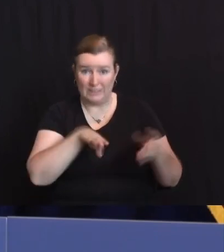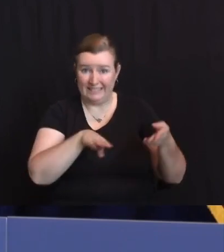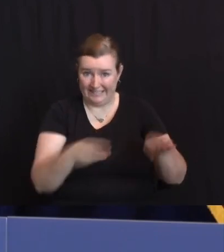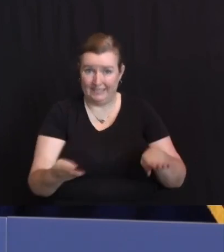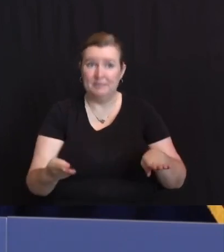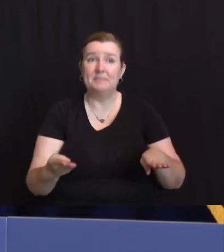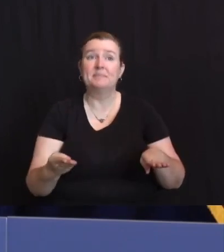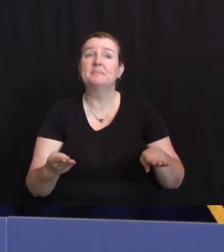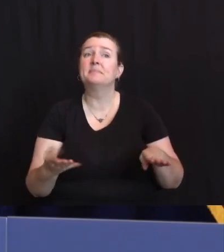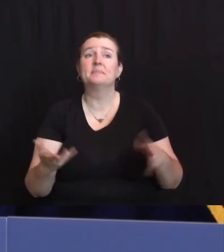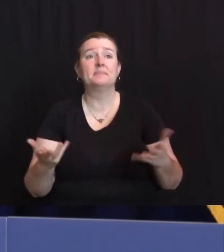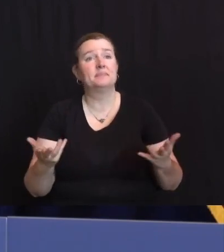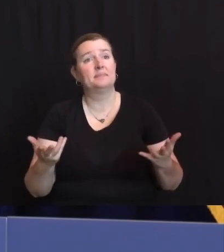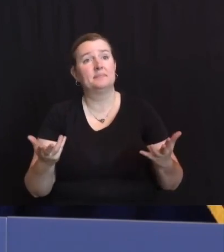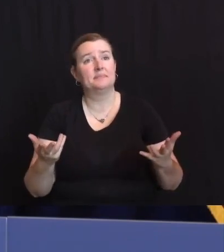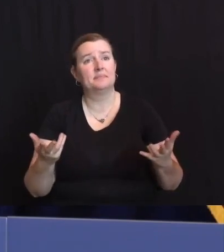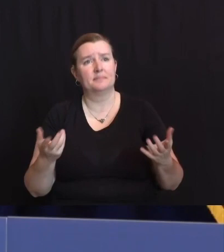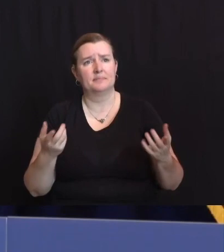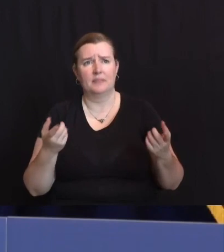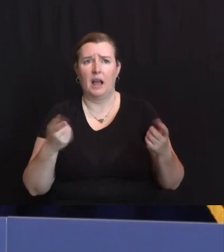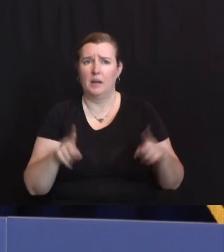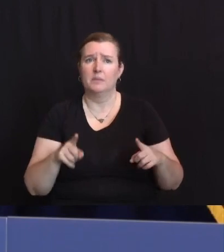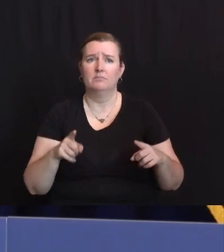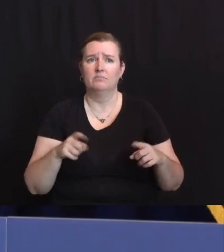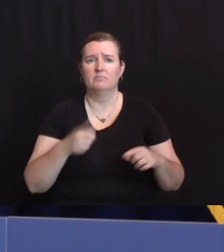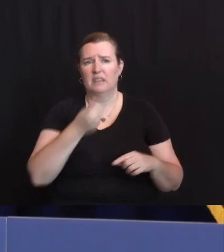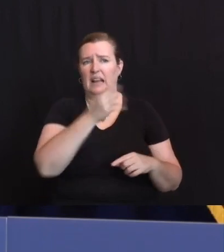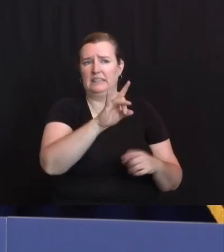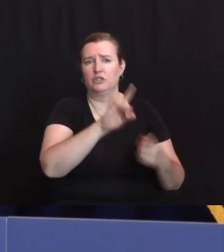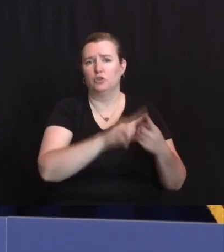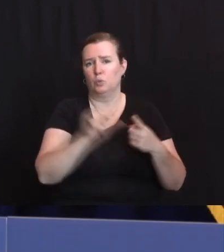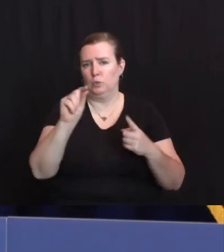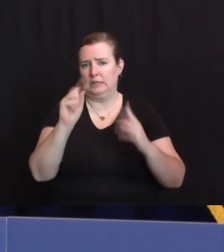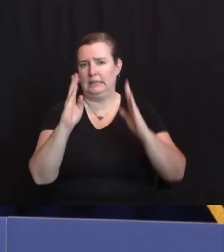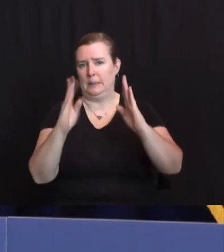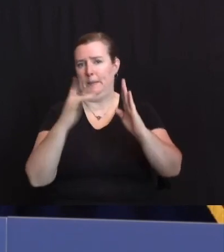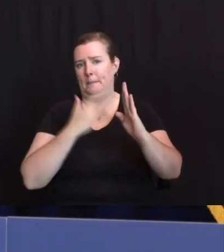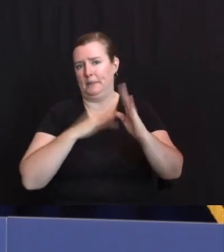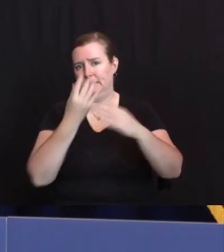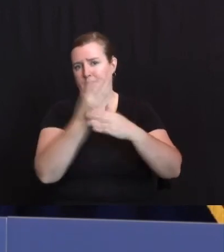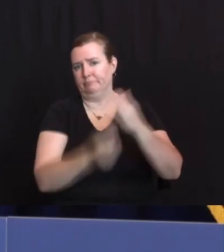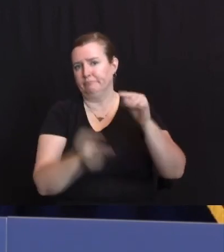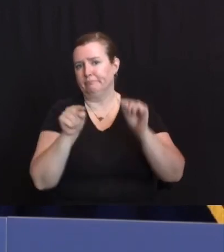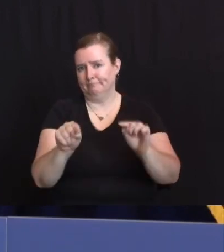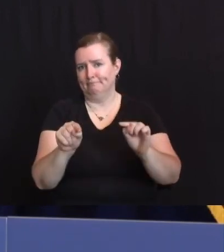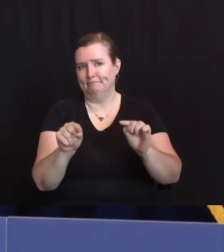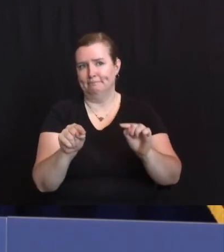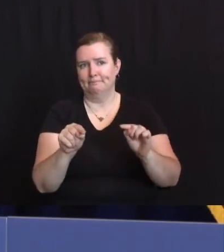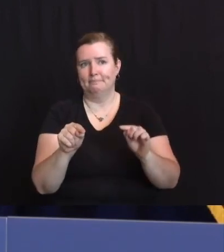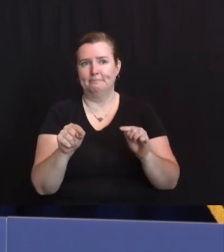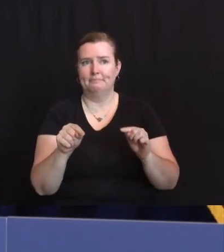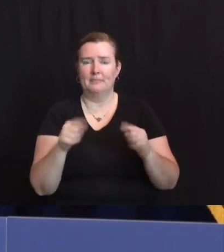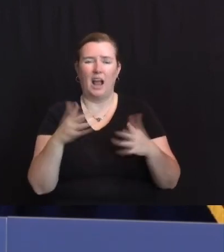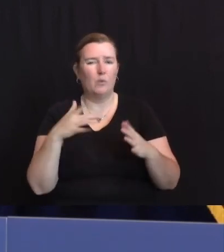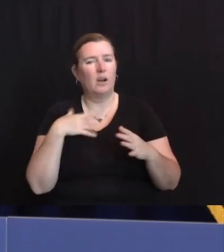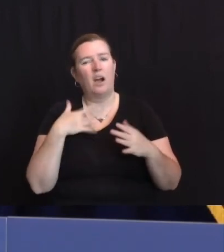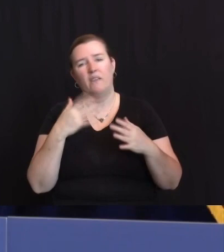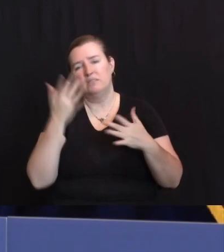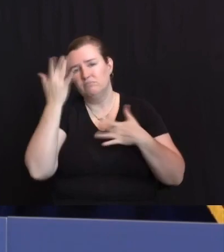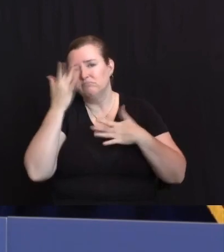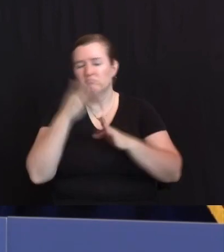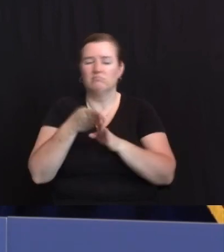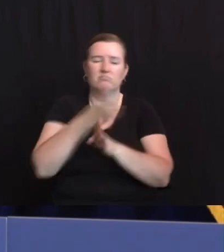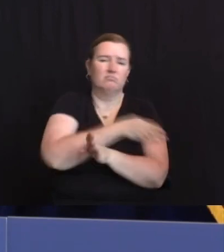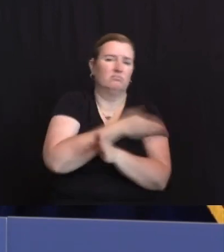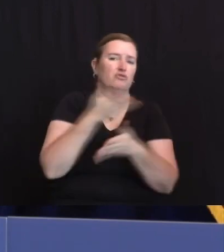those ages 18 to 20, and the majority of these individuals did have underlying conditions, which is similar